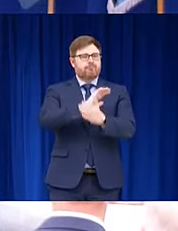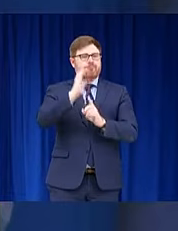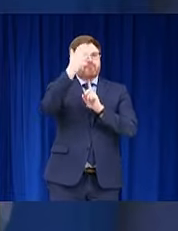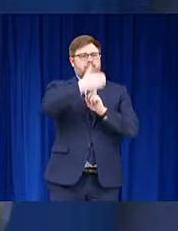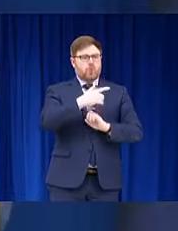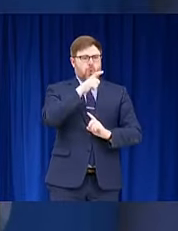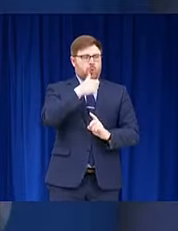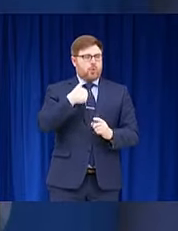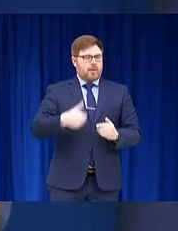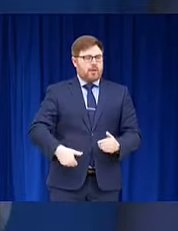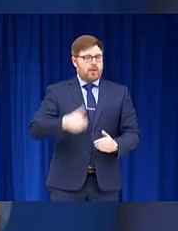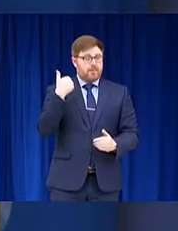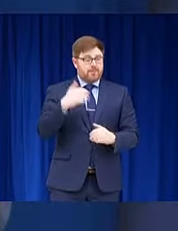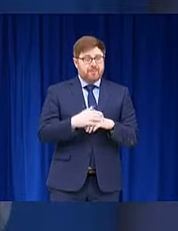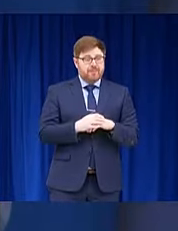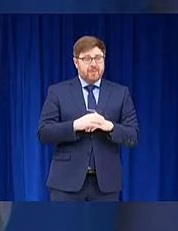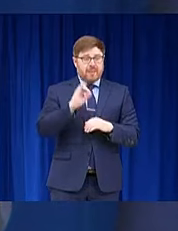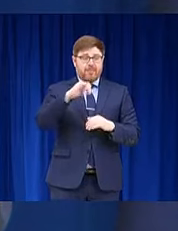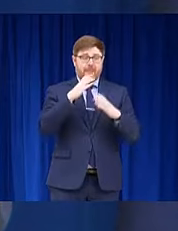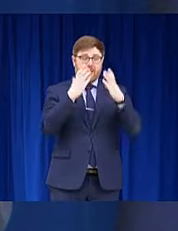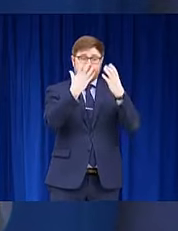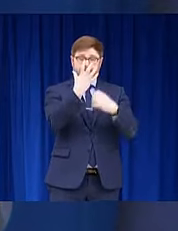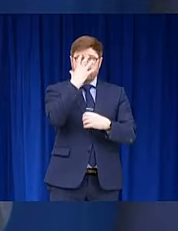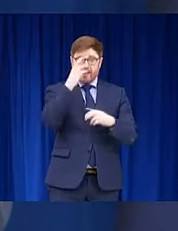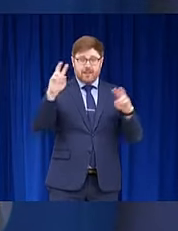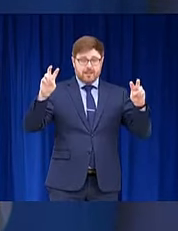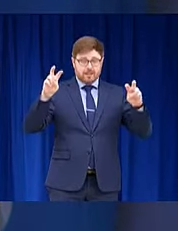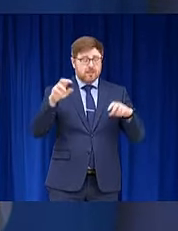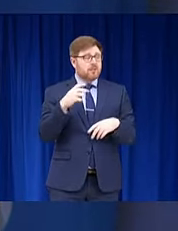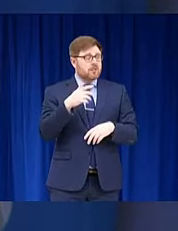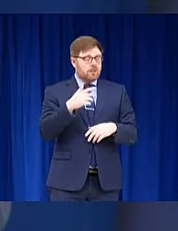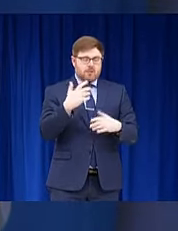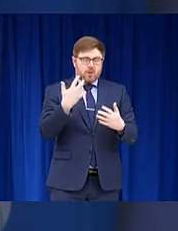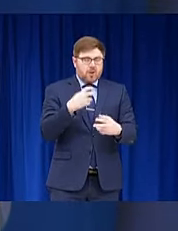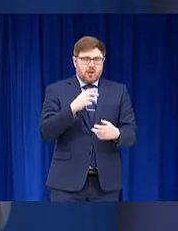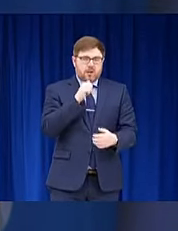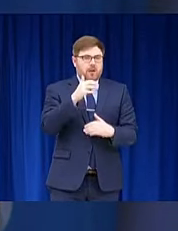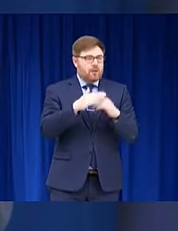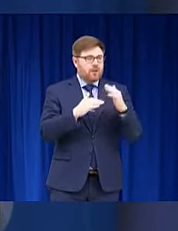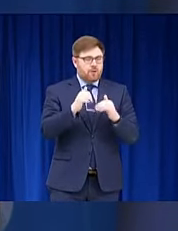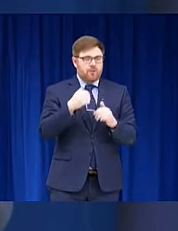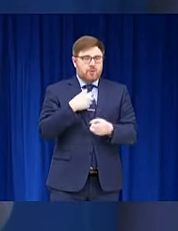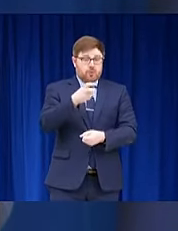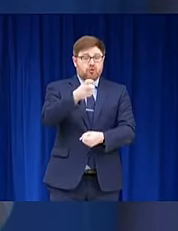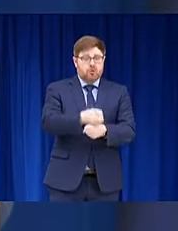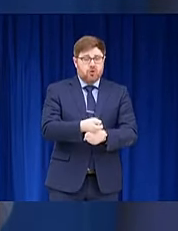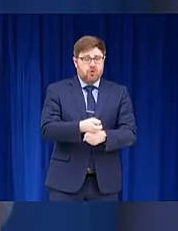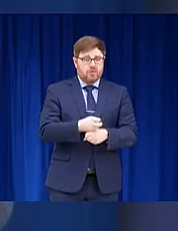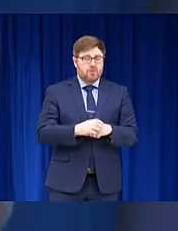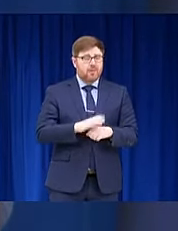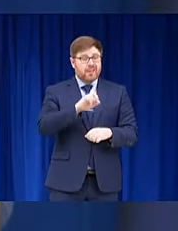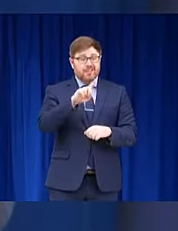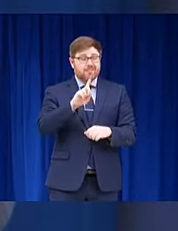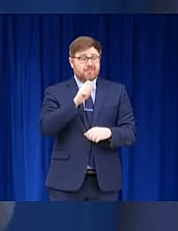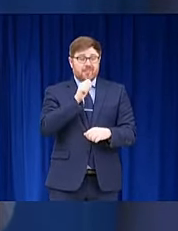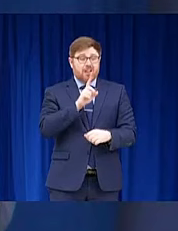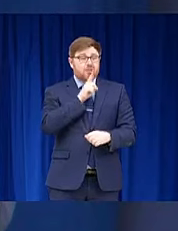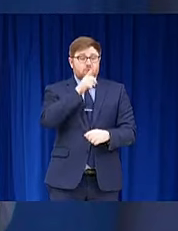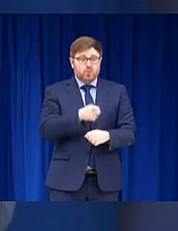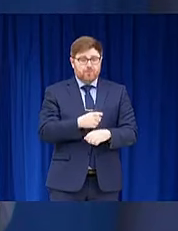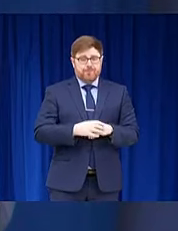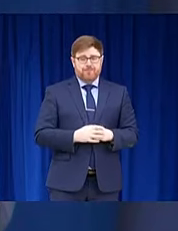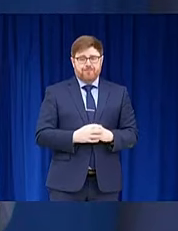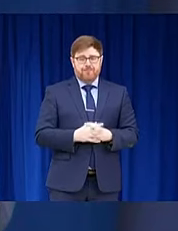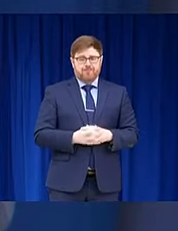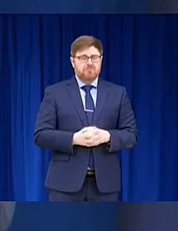And like any mask, it was uncomfortable, stuffy, and a facade. And as soon as I was able